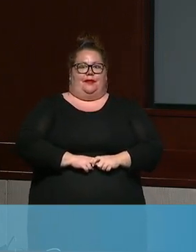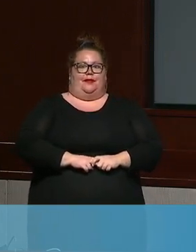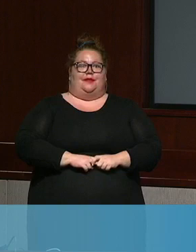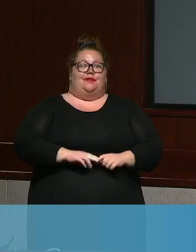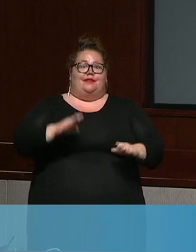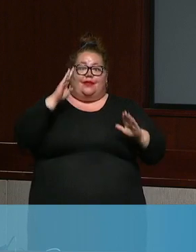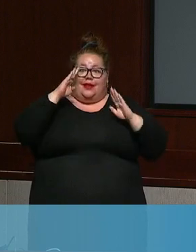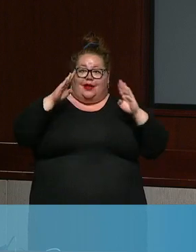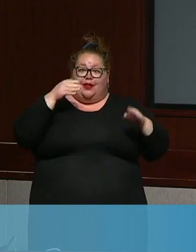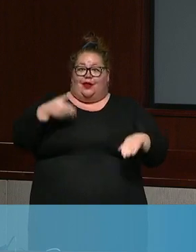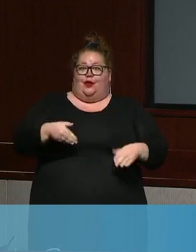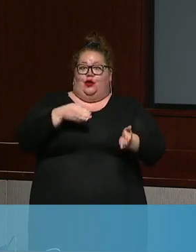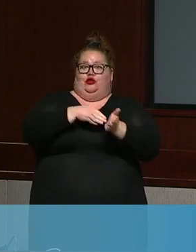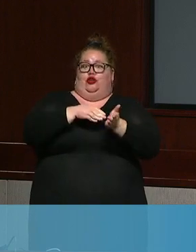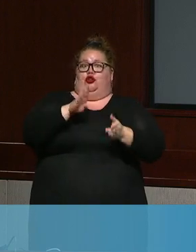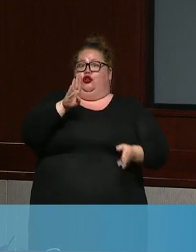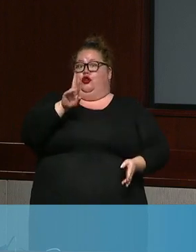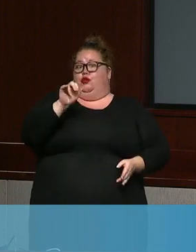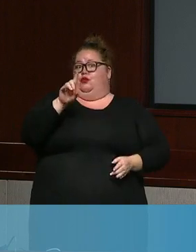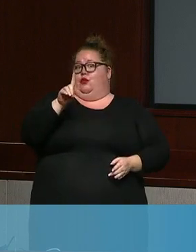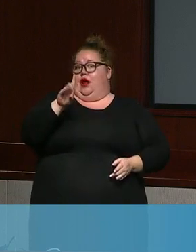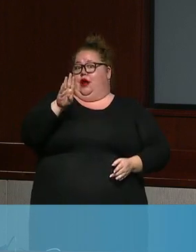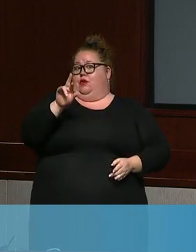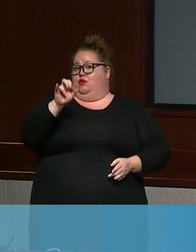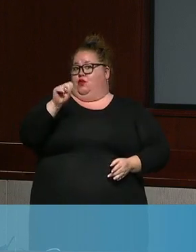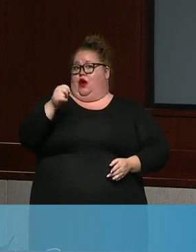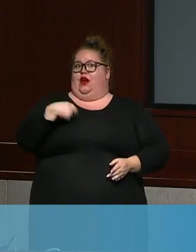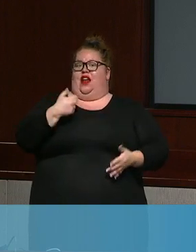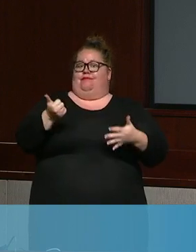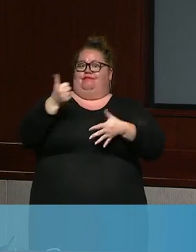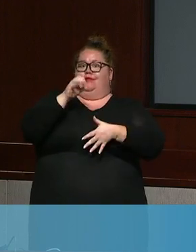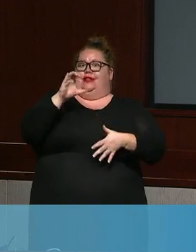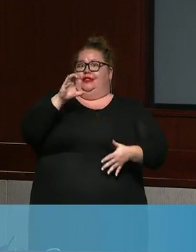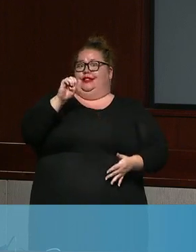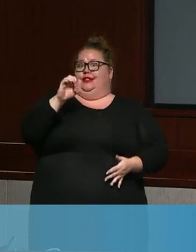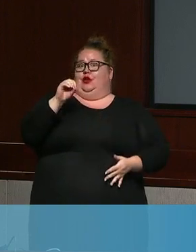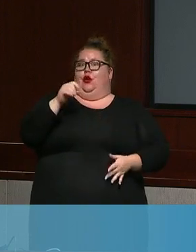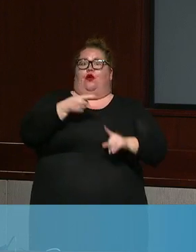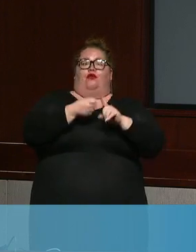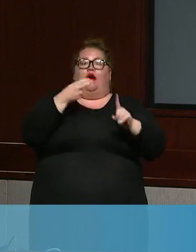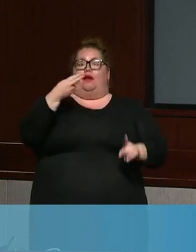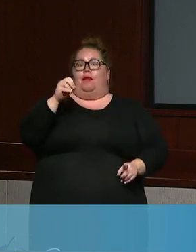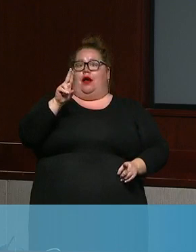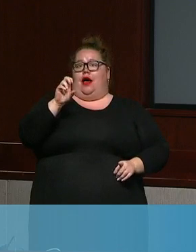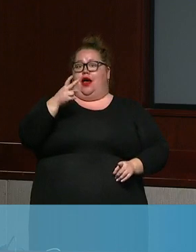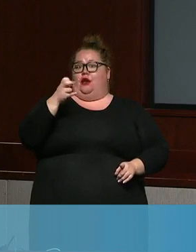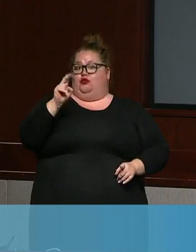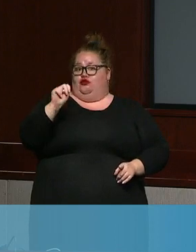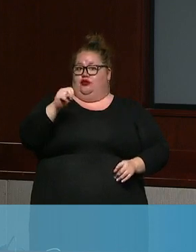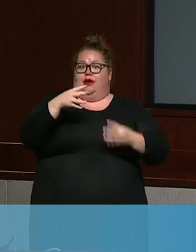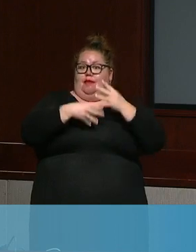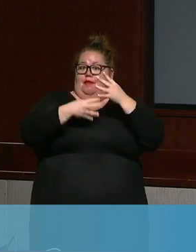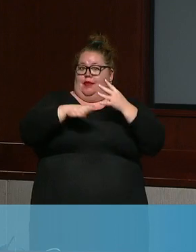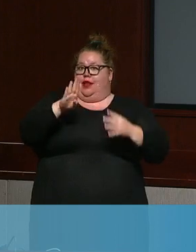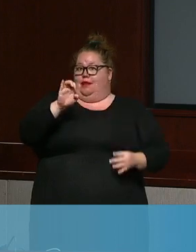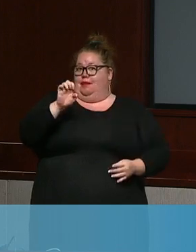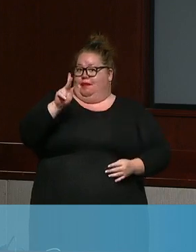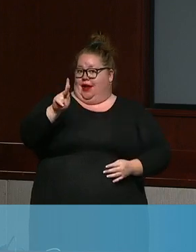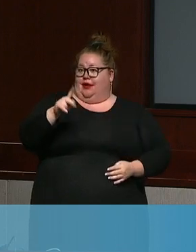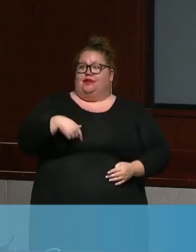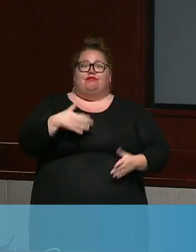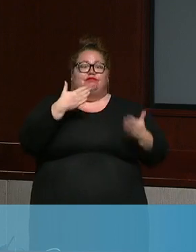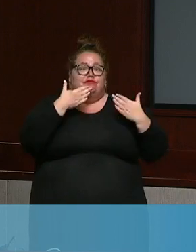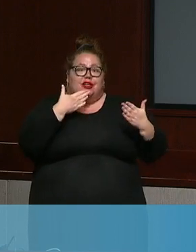Hello, my name is Dr. Brad Bryan. I'm the CEO of Houchin Community Blood Bank here in Bakersfield. I want to thank you for hearing me this